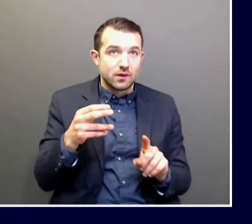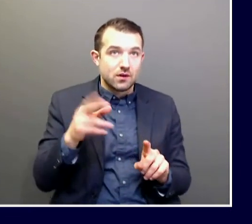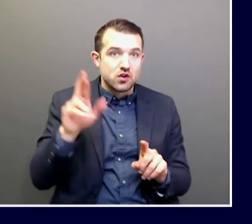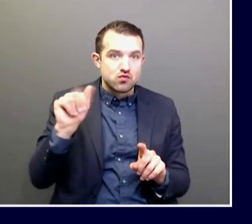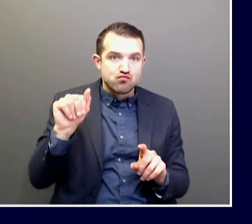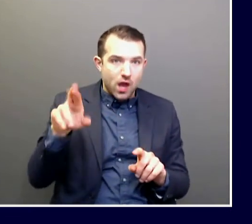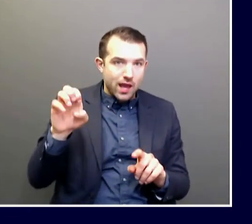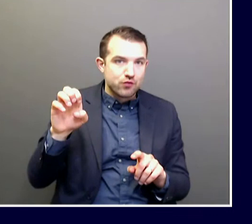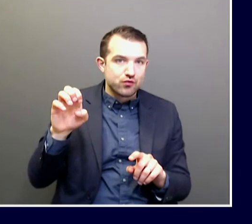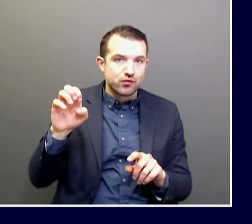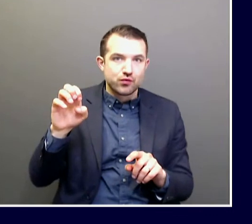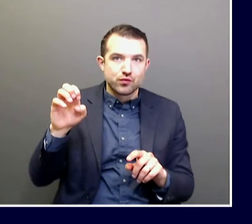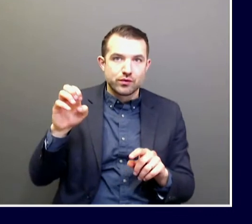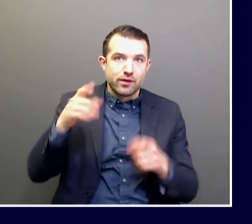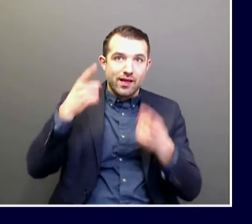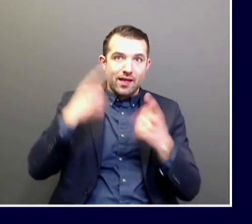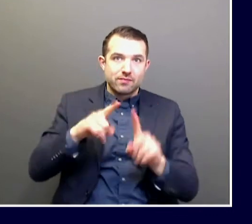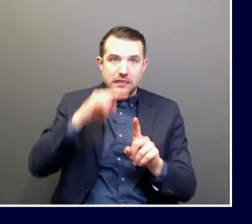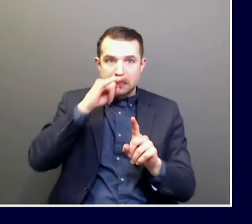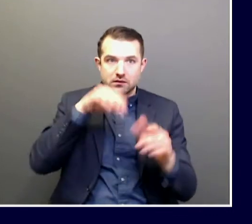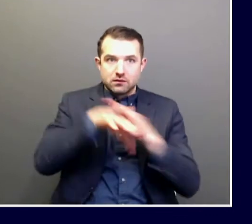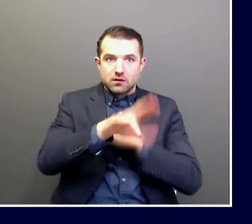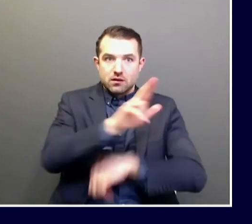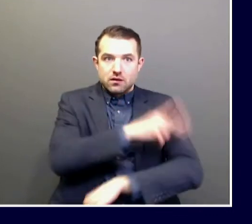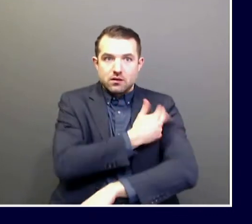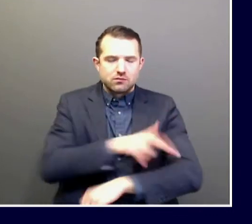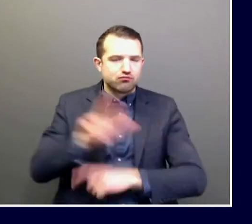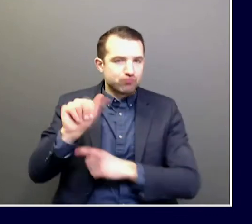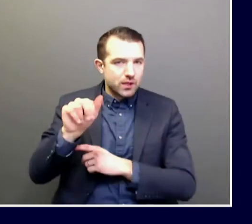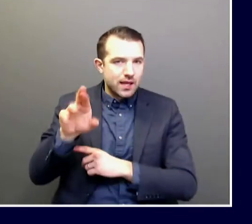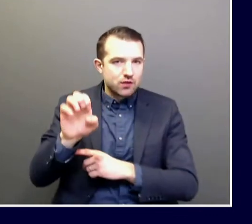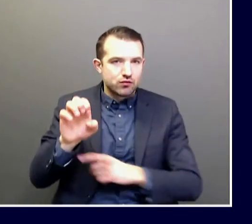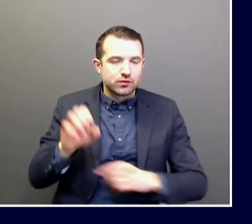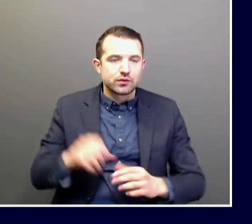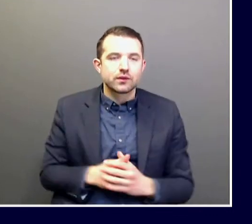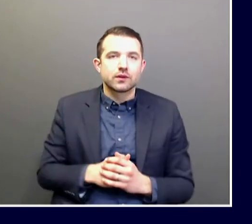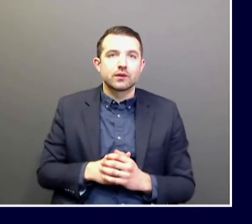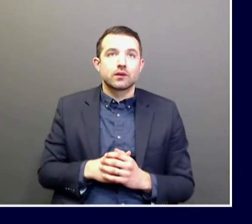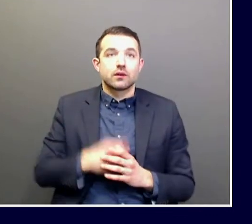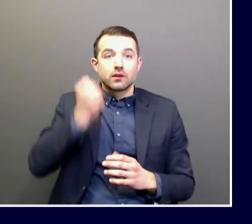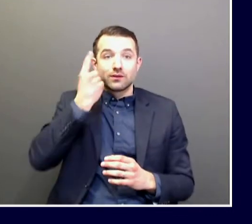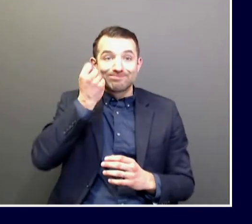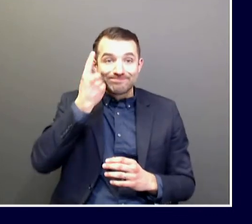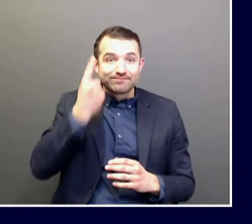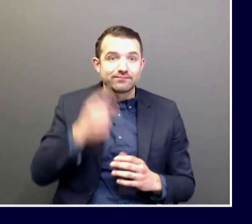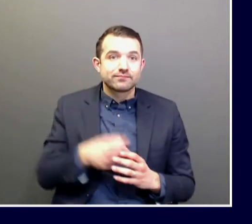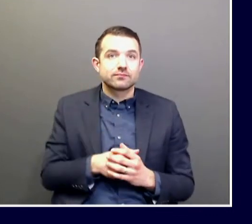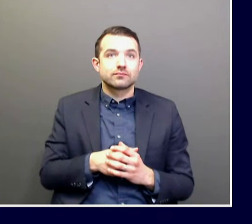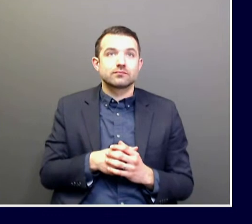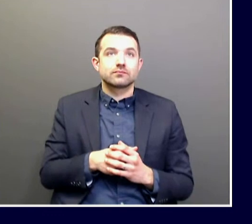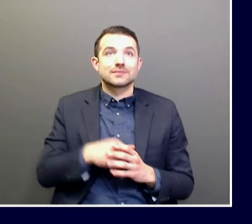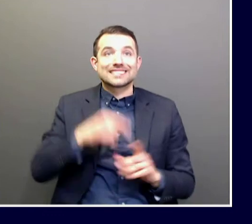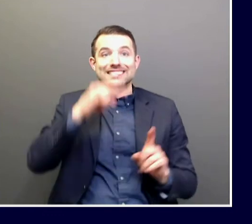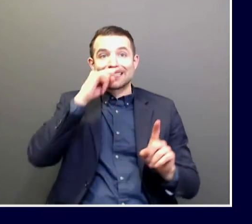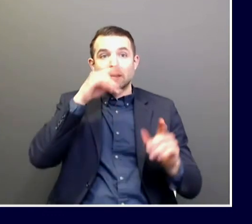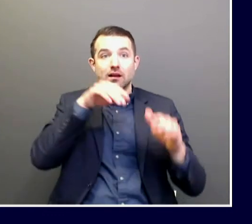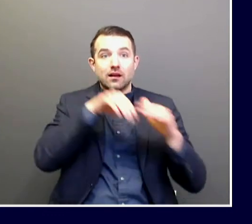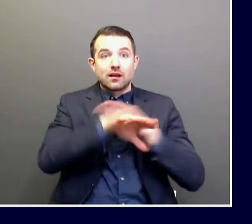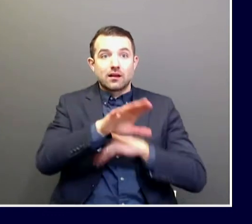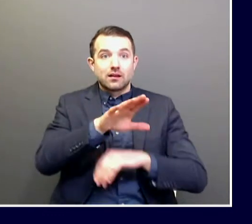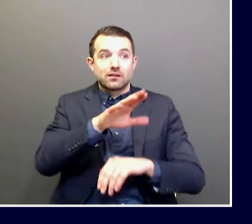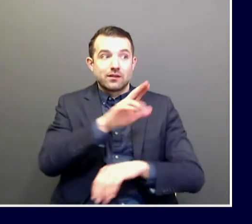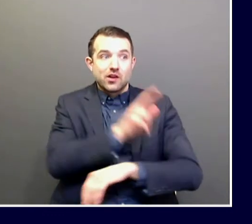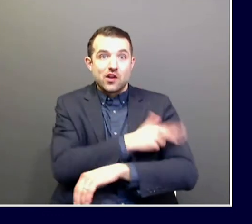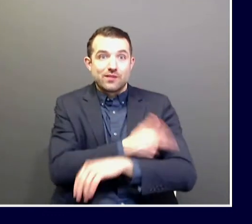being hospitalized, can cause more raw numbers of hospitalizations just because of how many kids are being